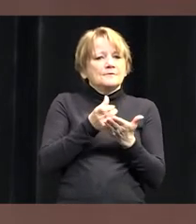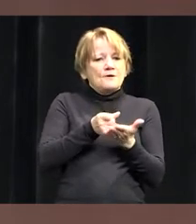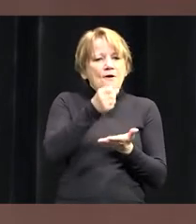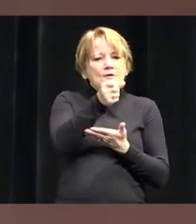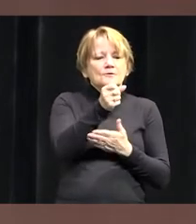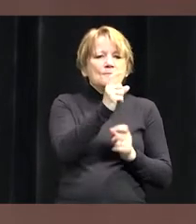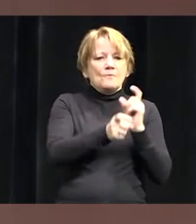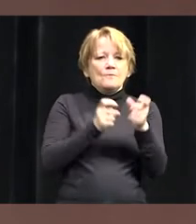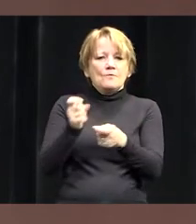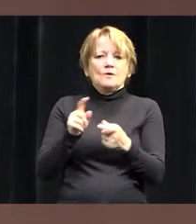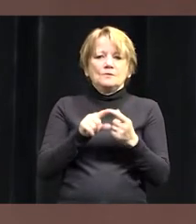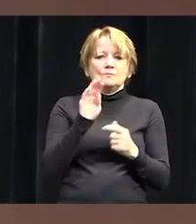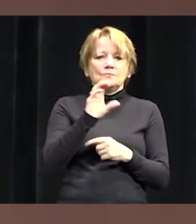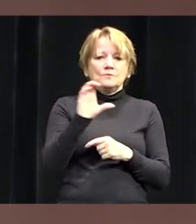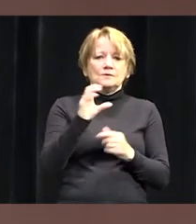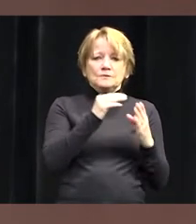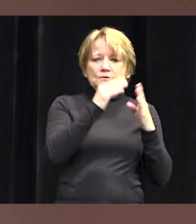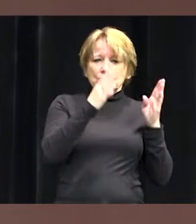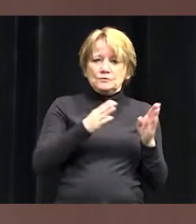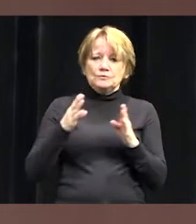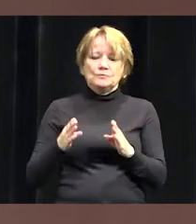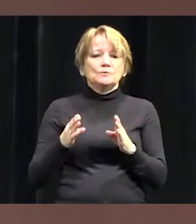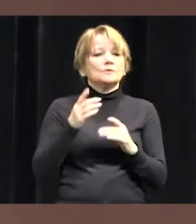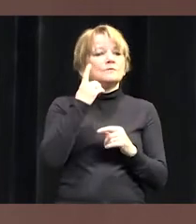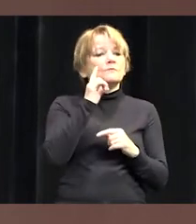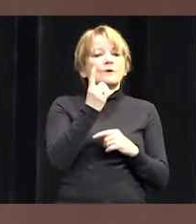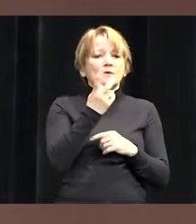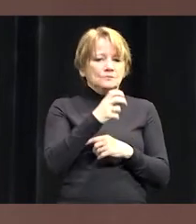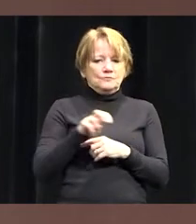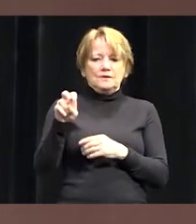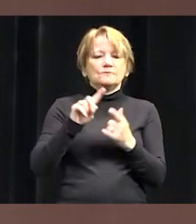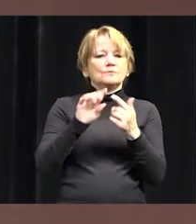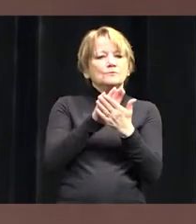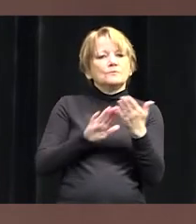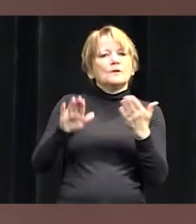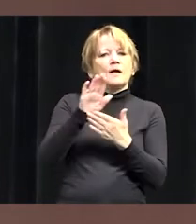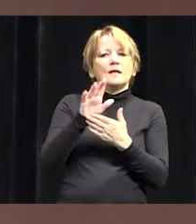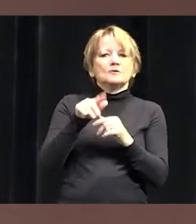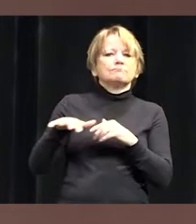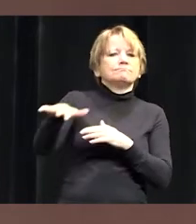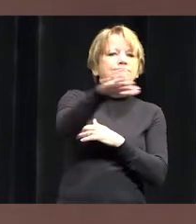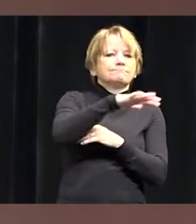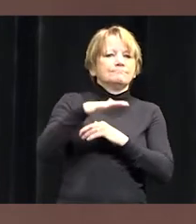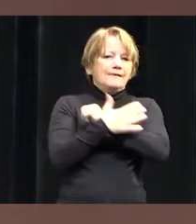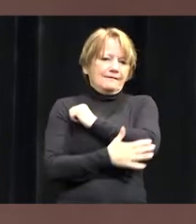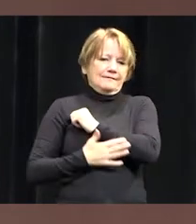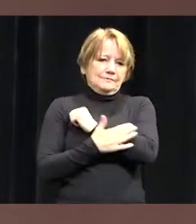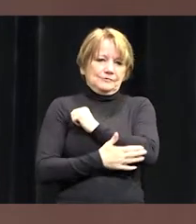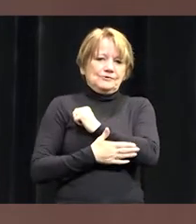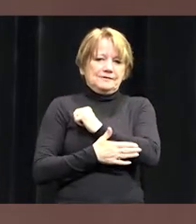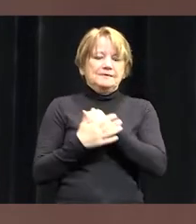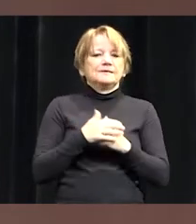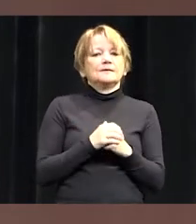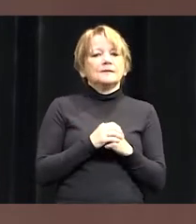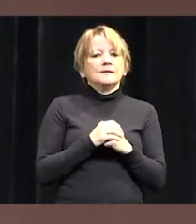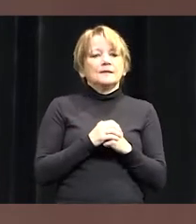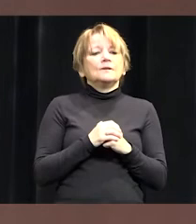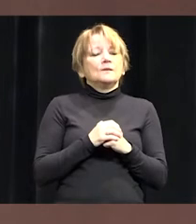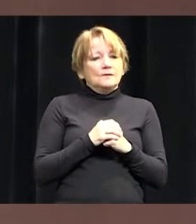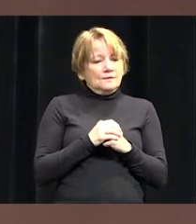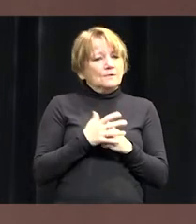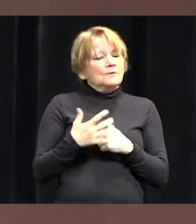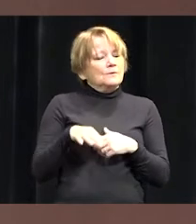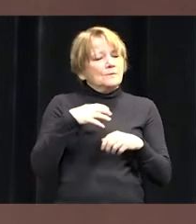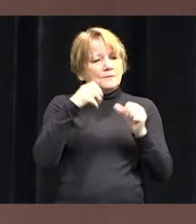scholarships is awarded to bristol students to transfer to colleges across the country